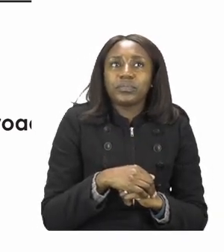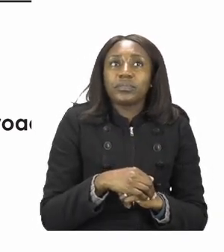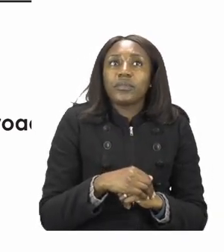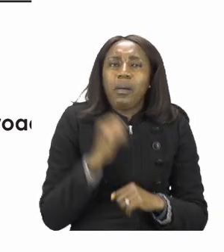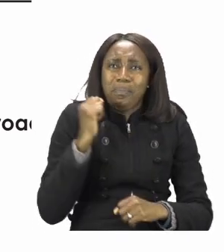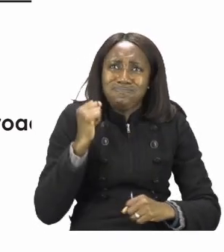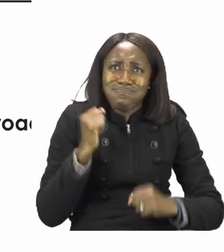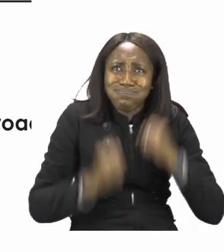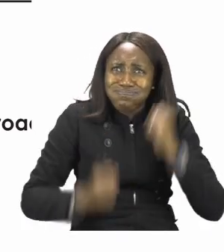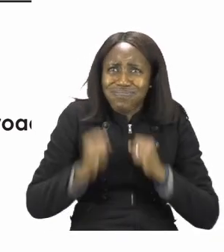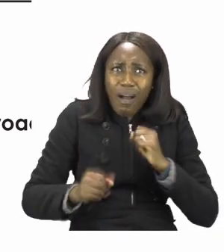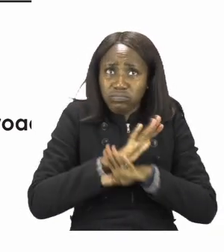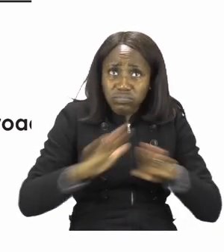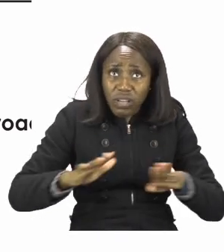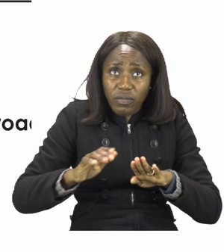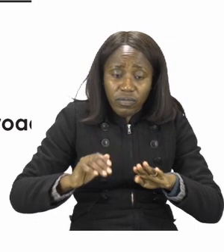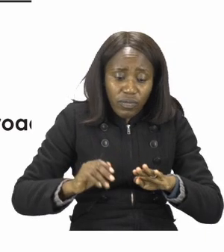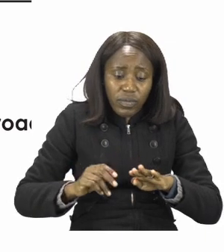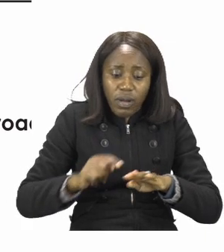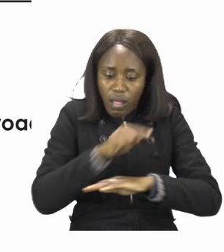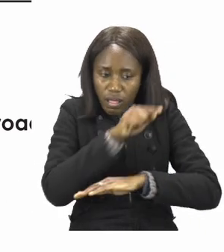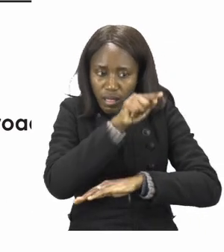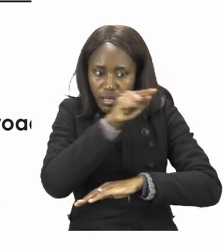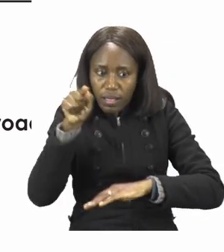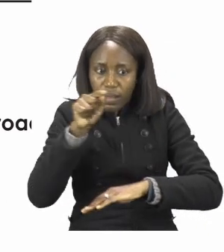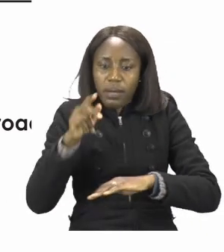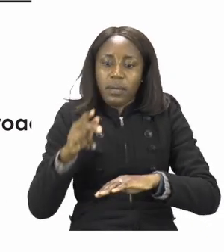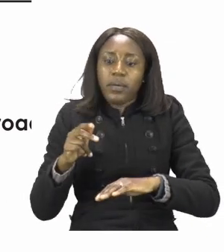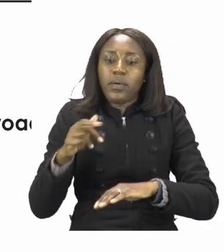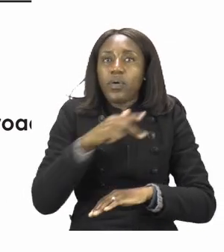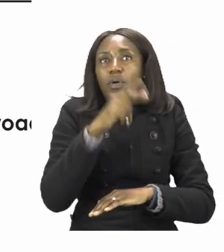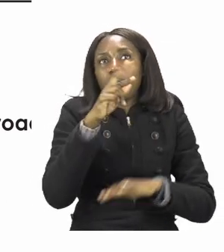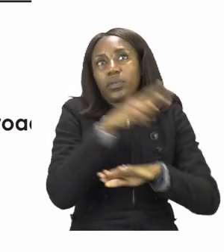Never run dash the road.